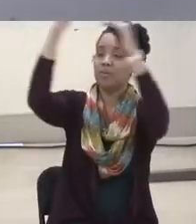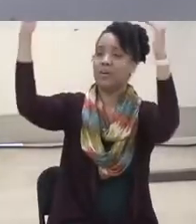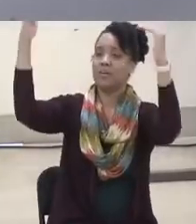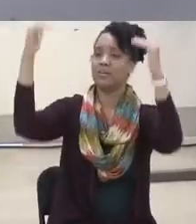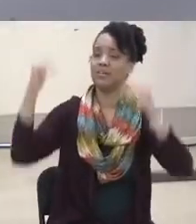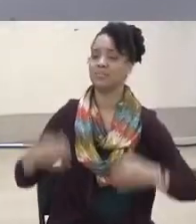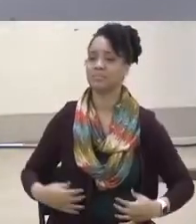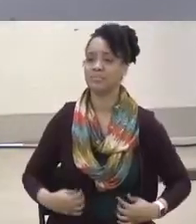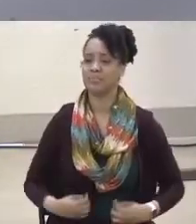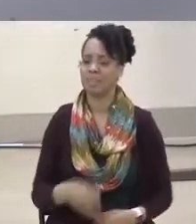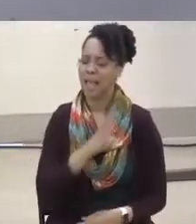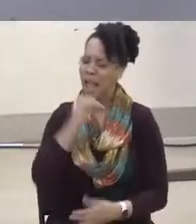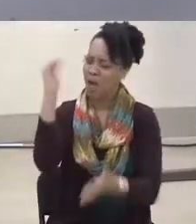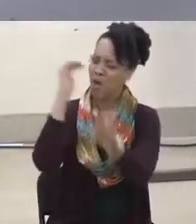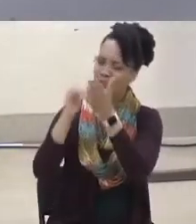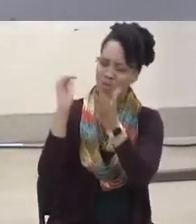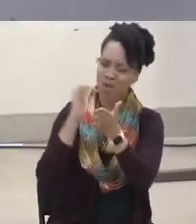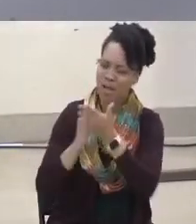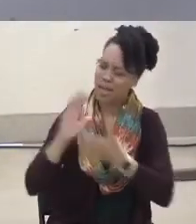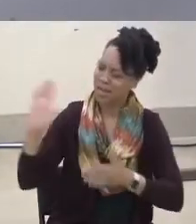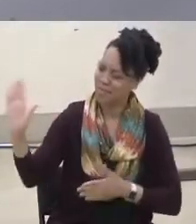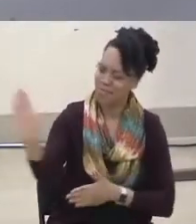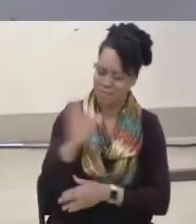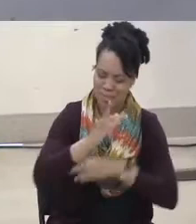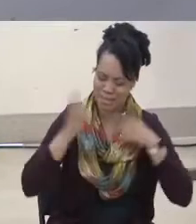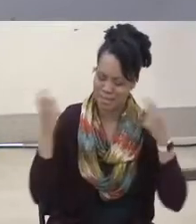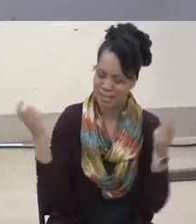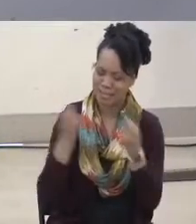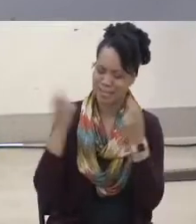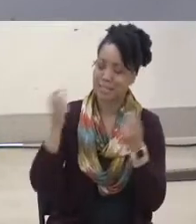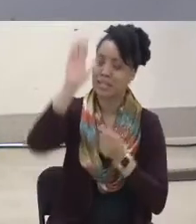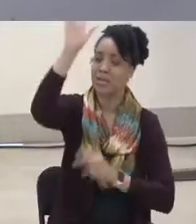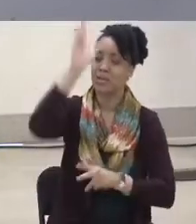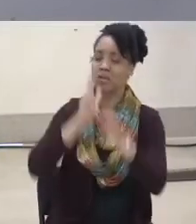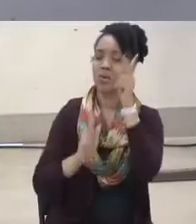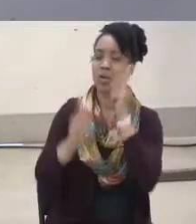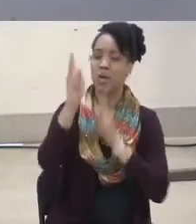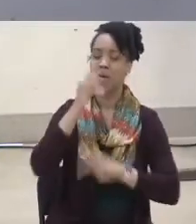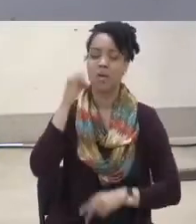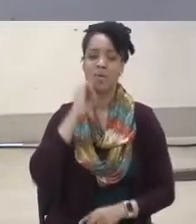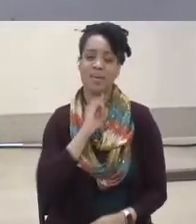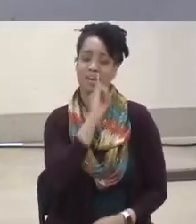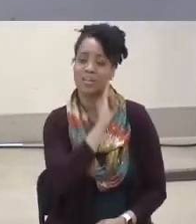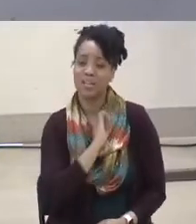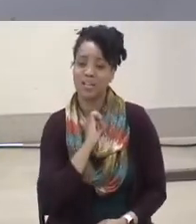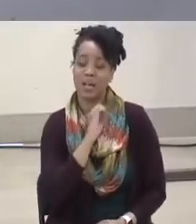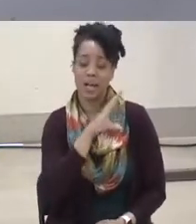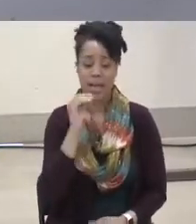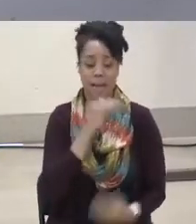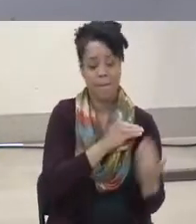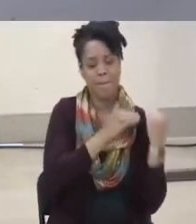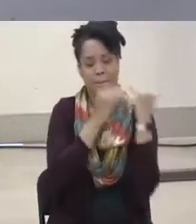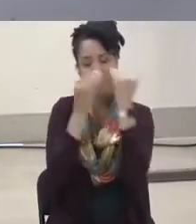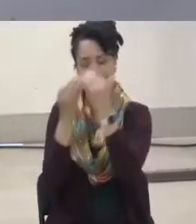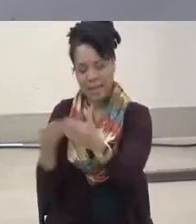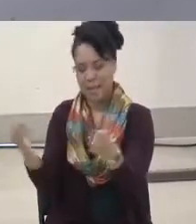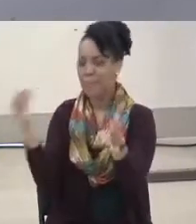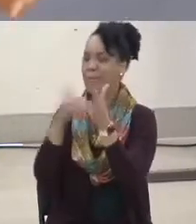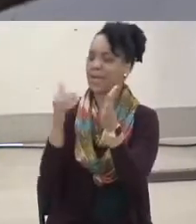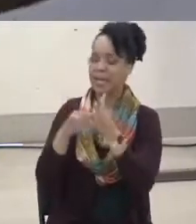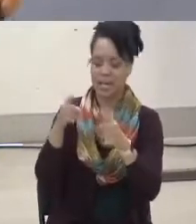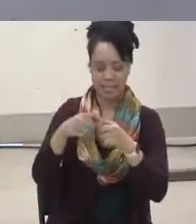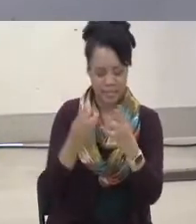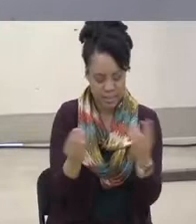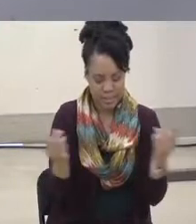a Dios, and forgive the sin of thy people Israel, and bring them again unto the